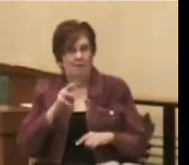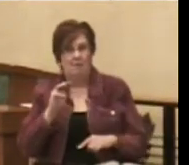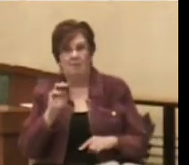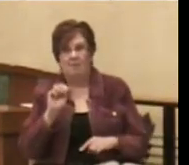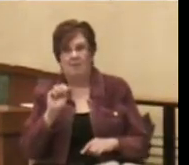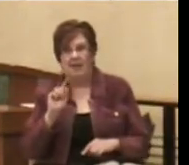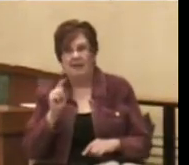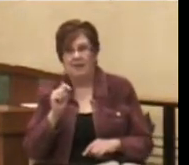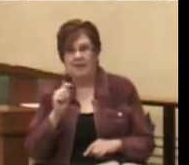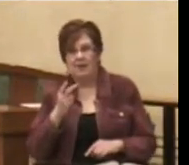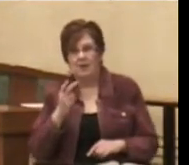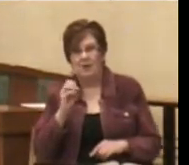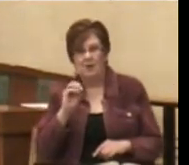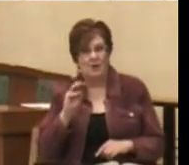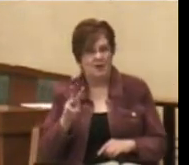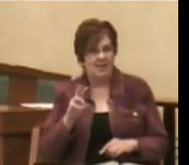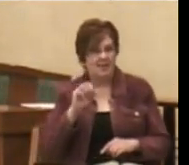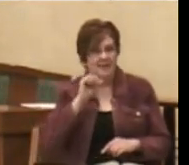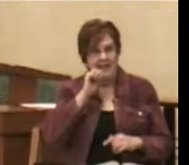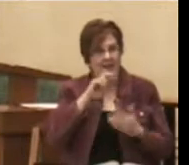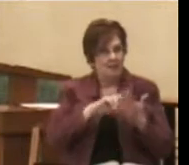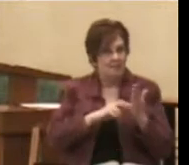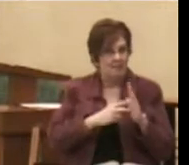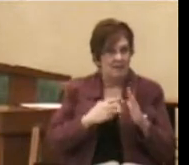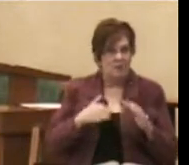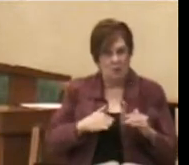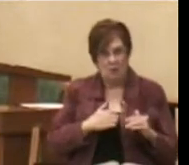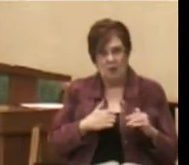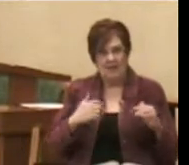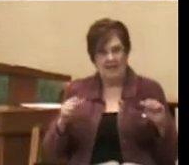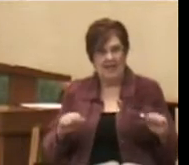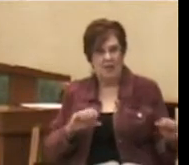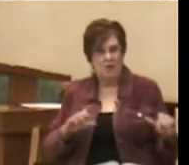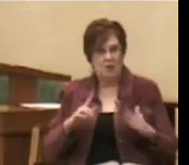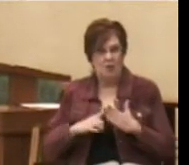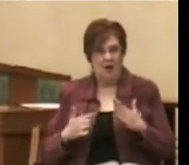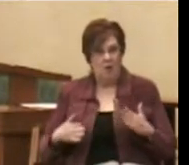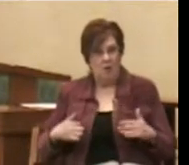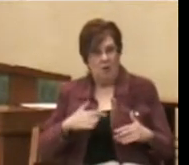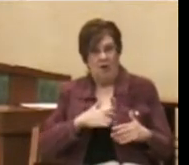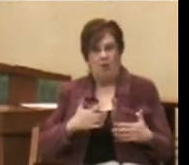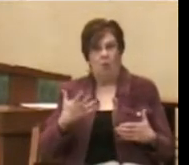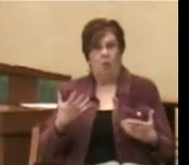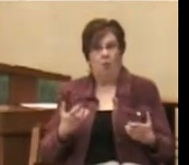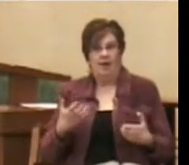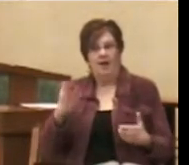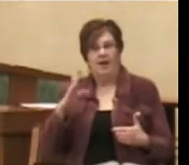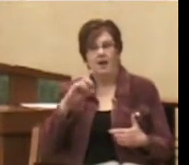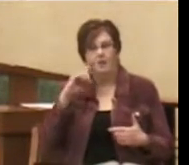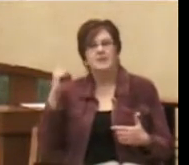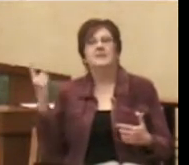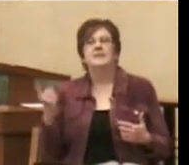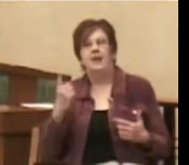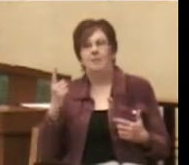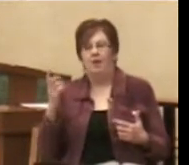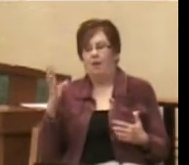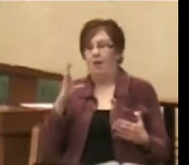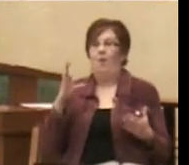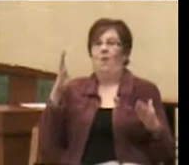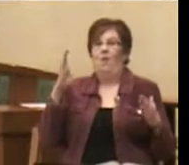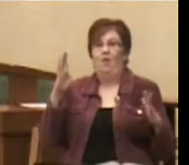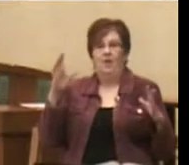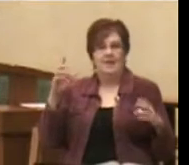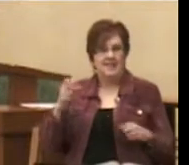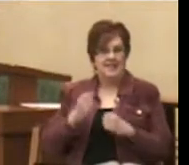Now, that is not to say that we can do whatever we want and that God will somehow miraculously save us from